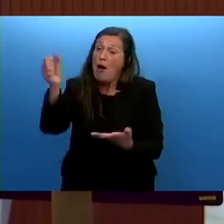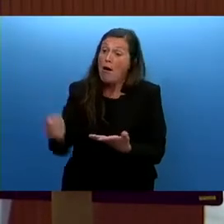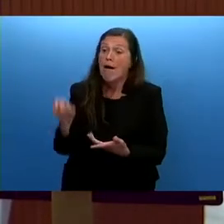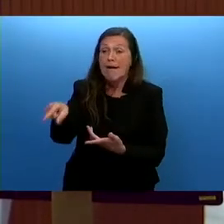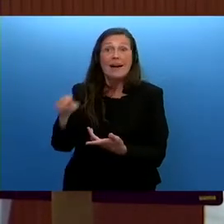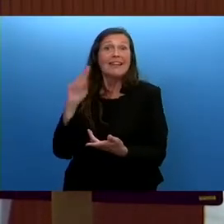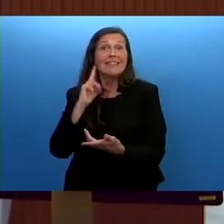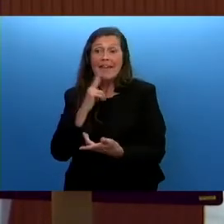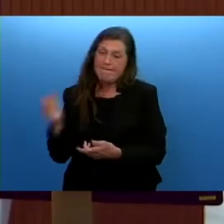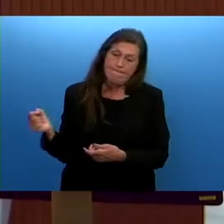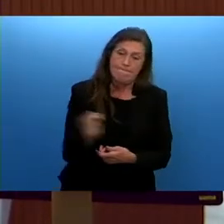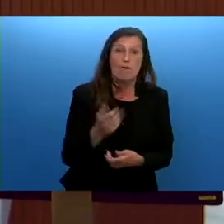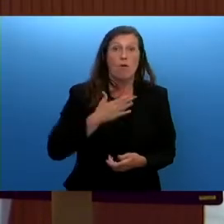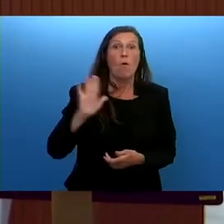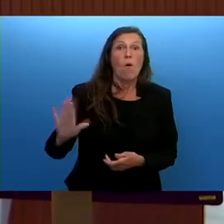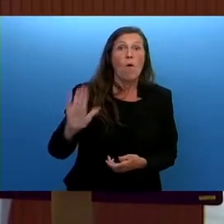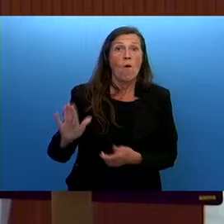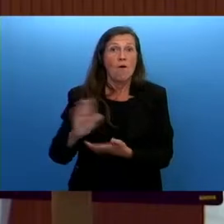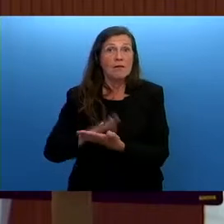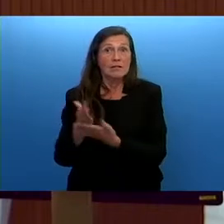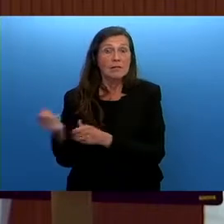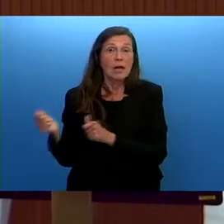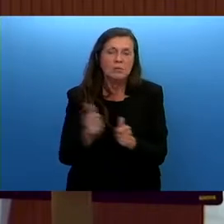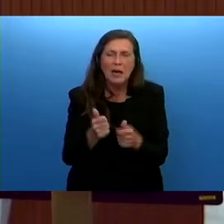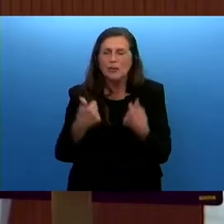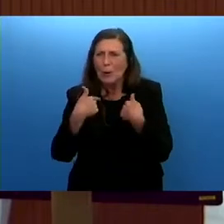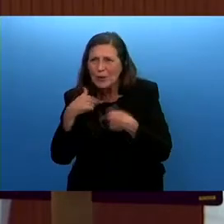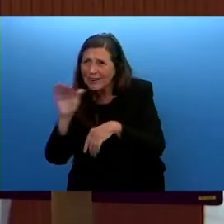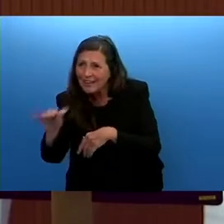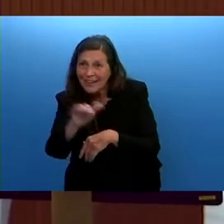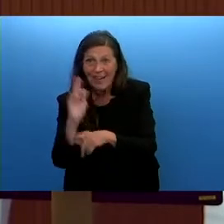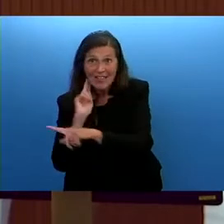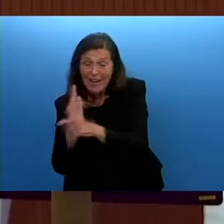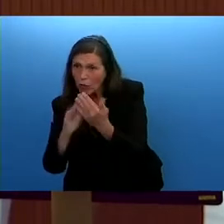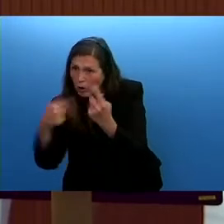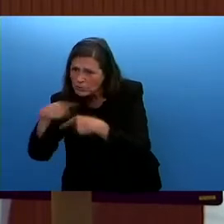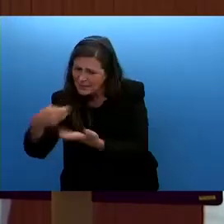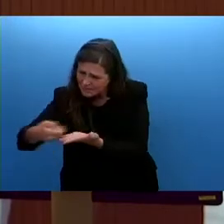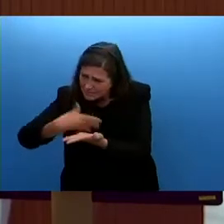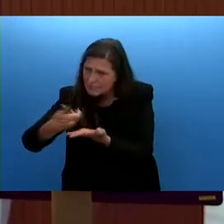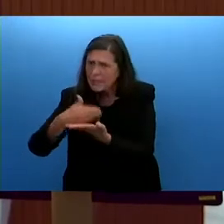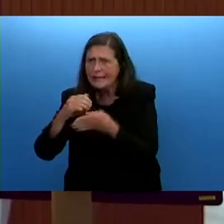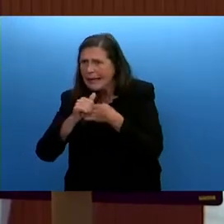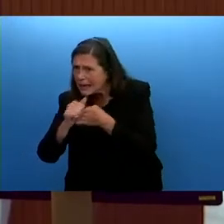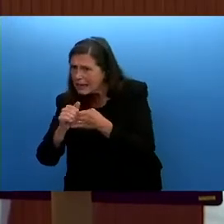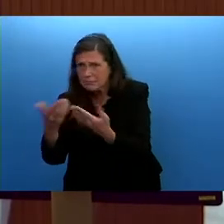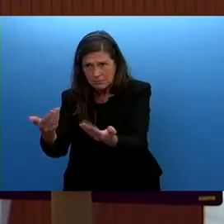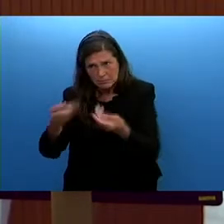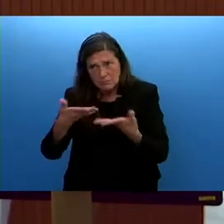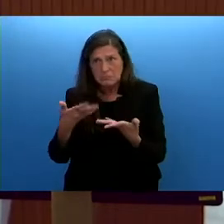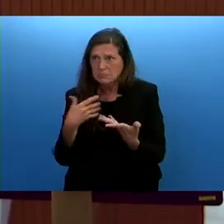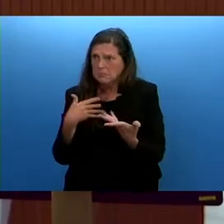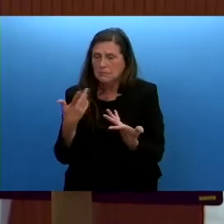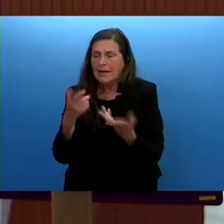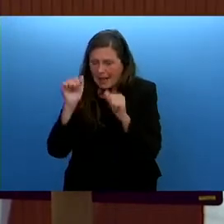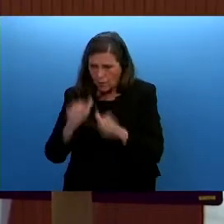interpreters. So we are looking for guidance from the deaf community to ensure that we can continue and